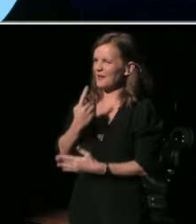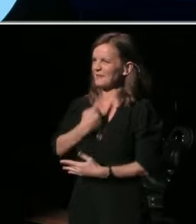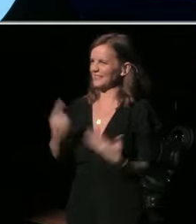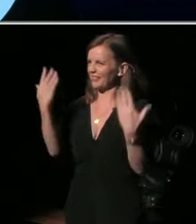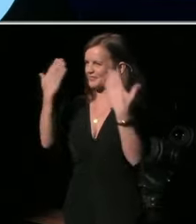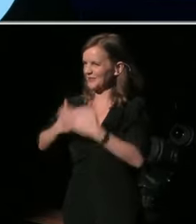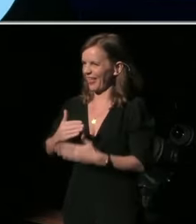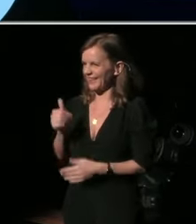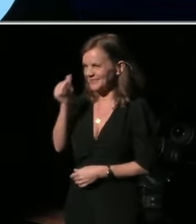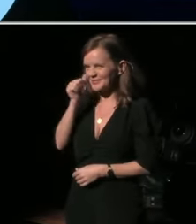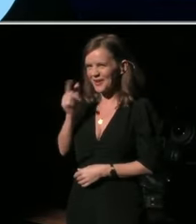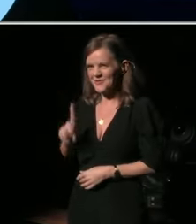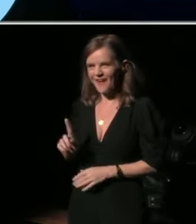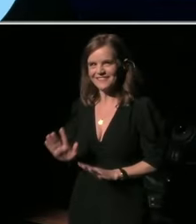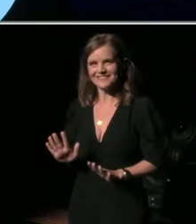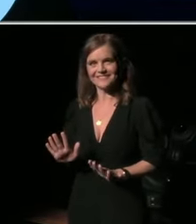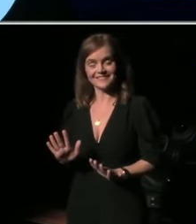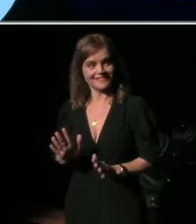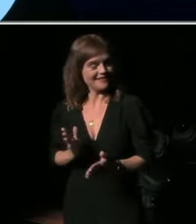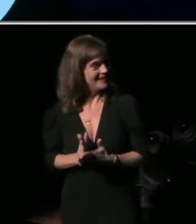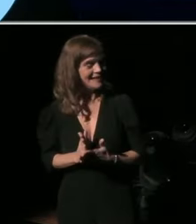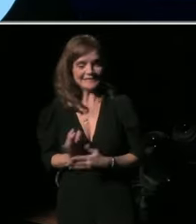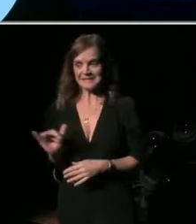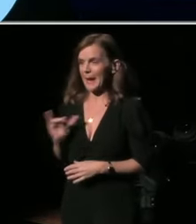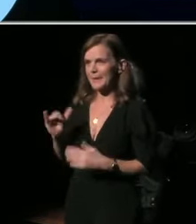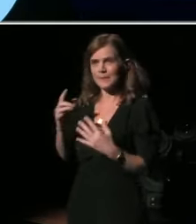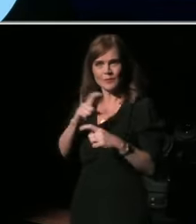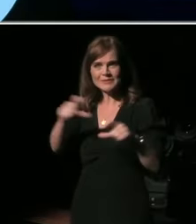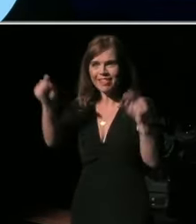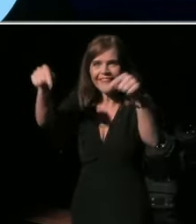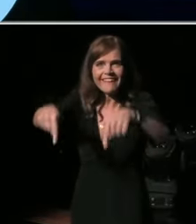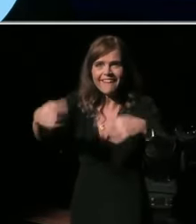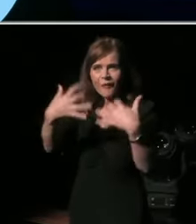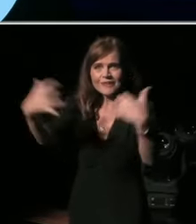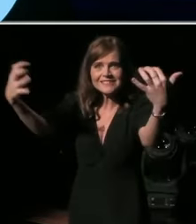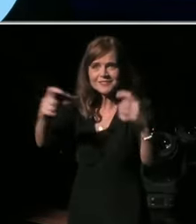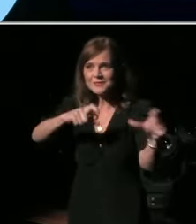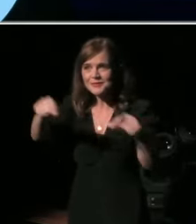I'm glad, and I hope you are too. Are you still with us?